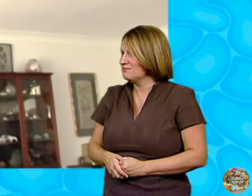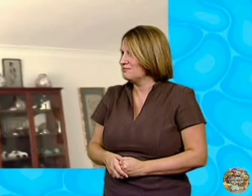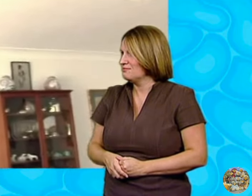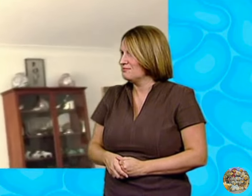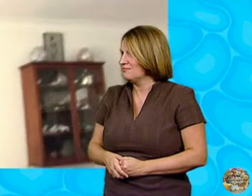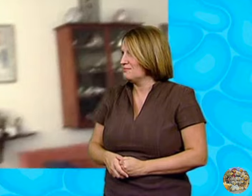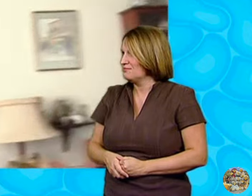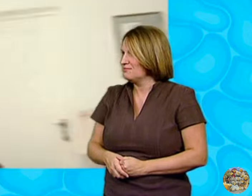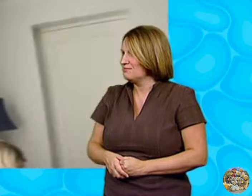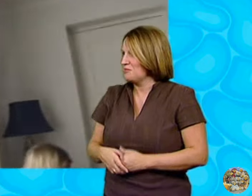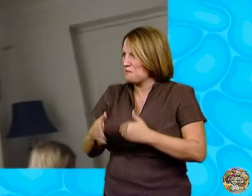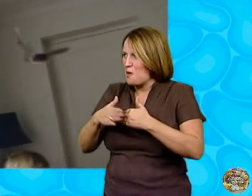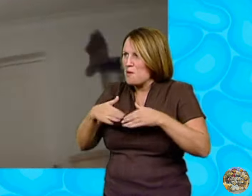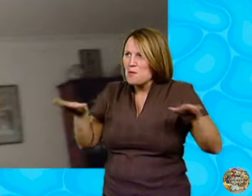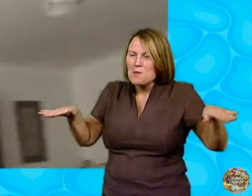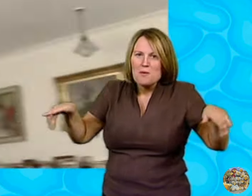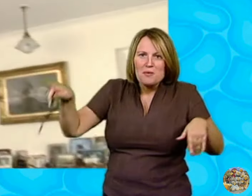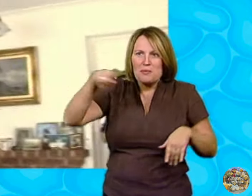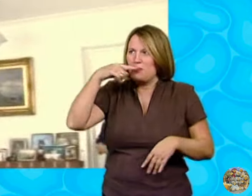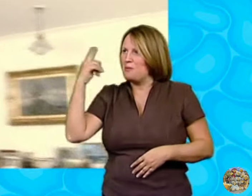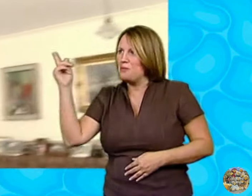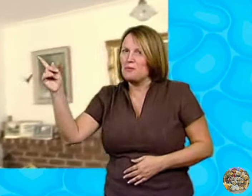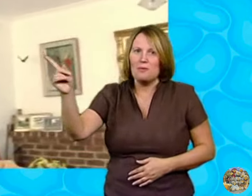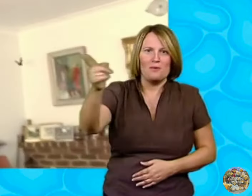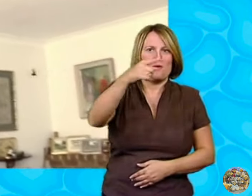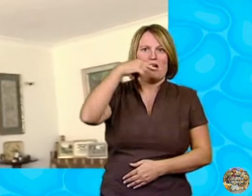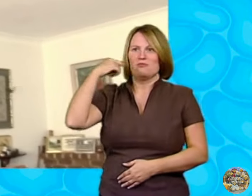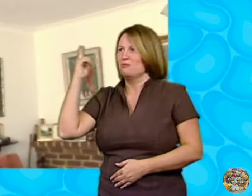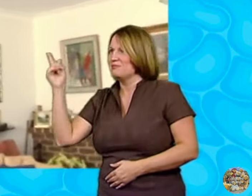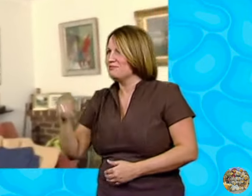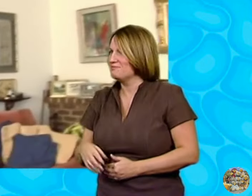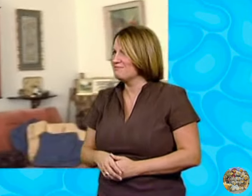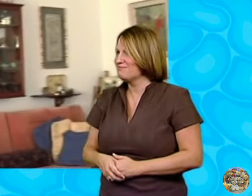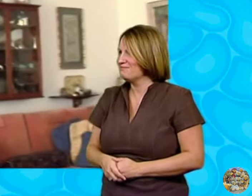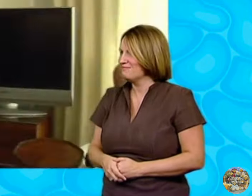We're going to go and see some more bats now. Come on, guys.